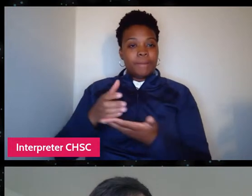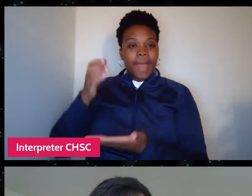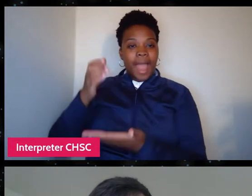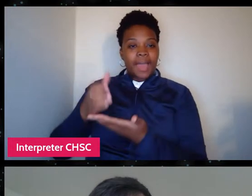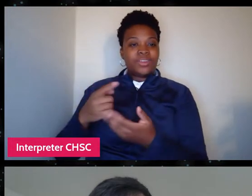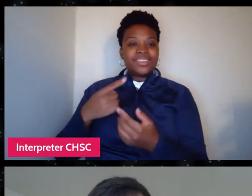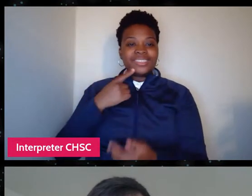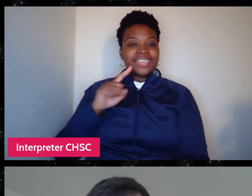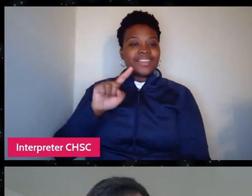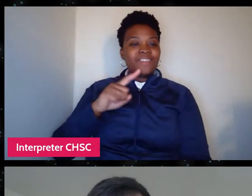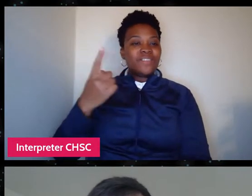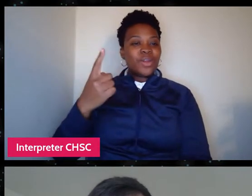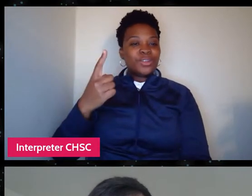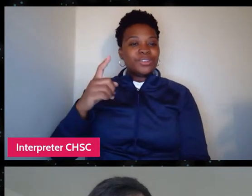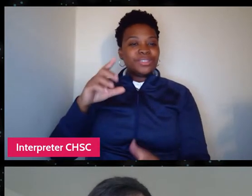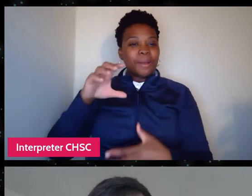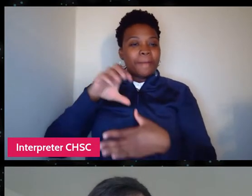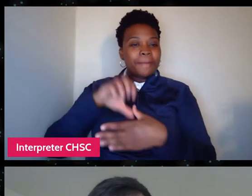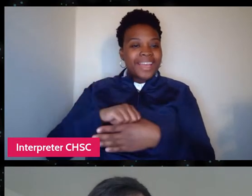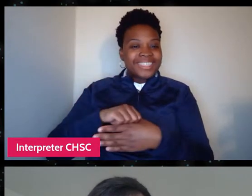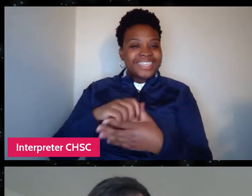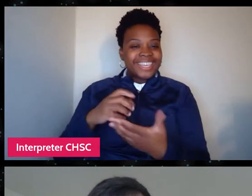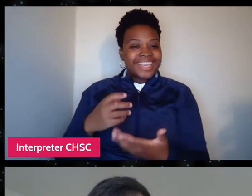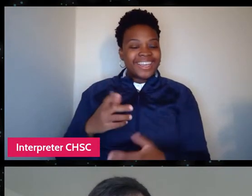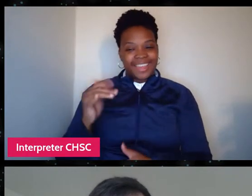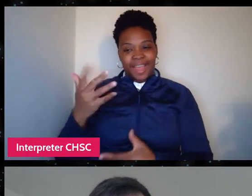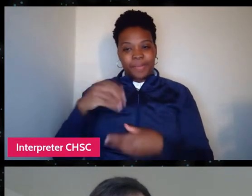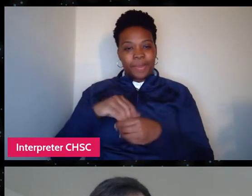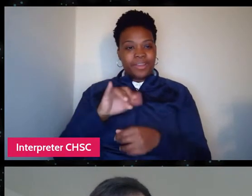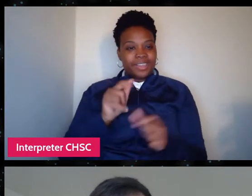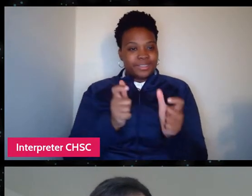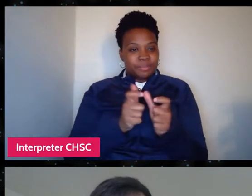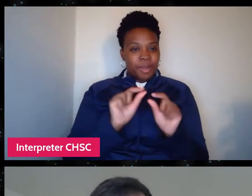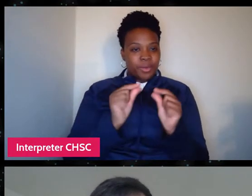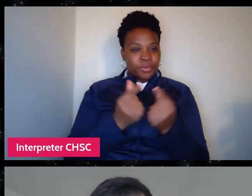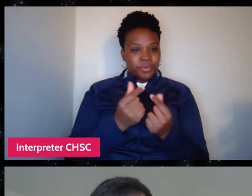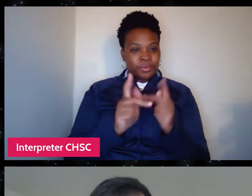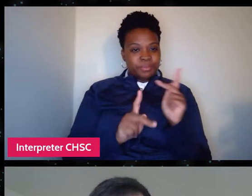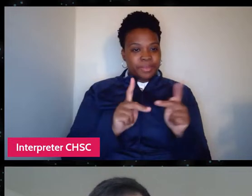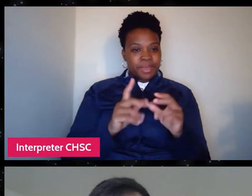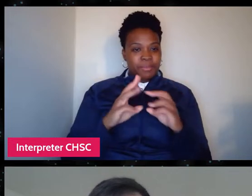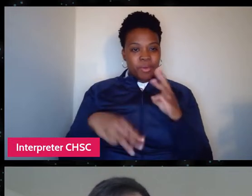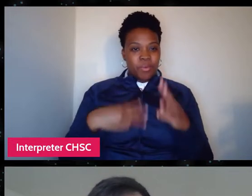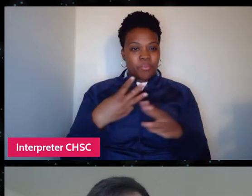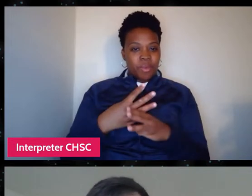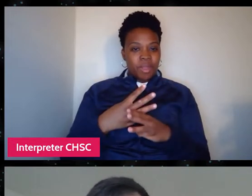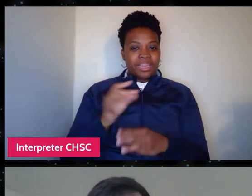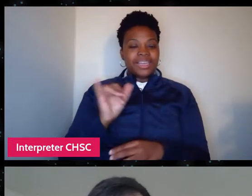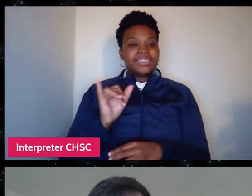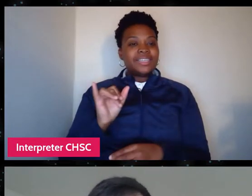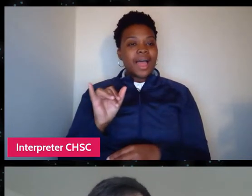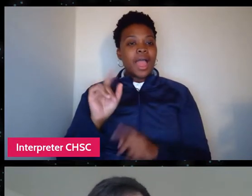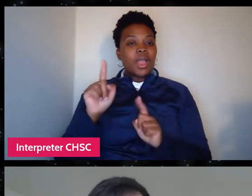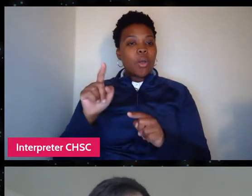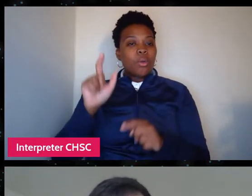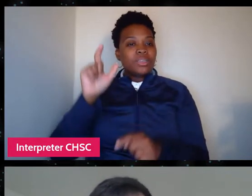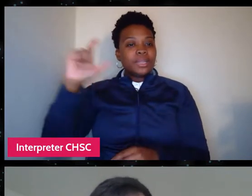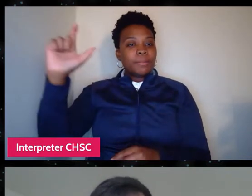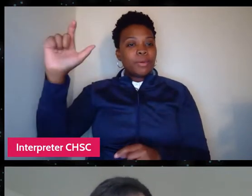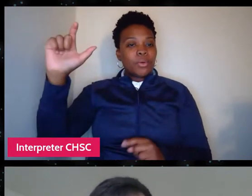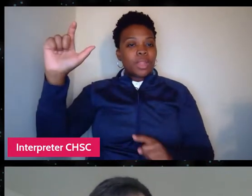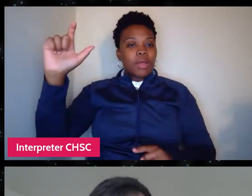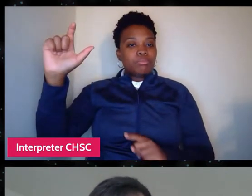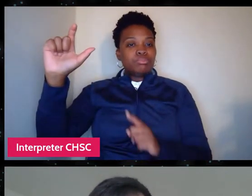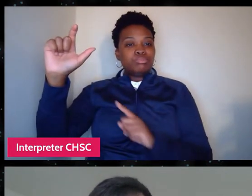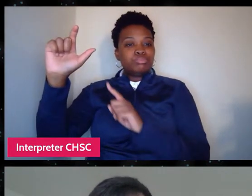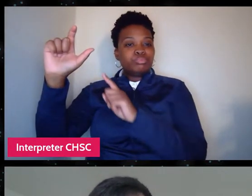So I'm part of that, you know, small group of people on the planet that has like, it's like going to the moon. Yeah. Like